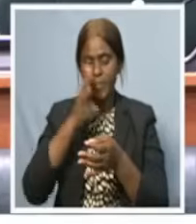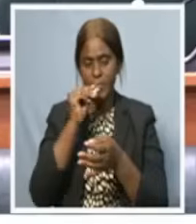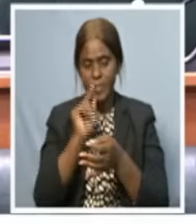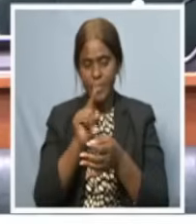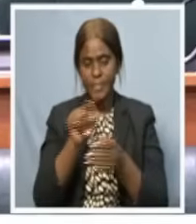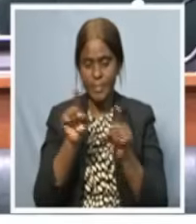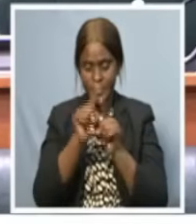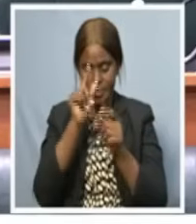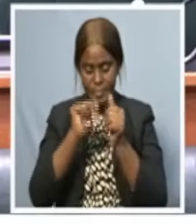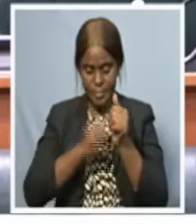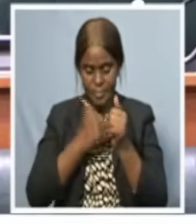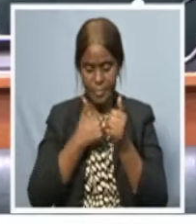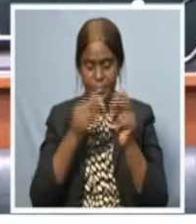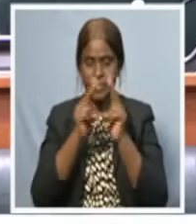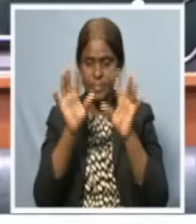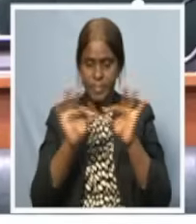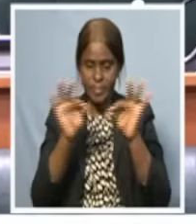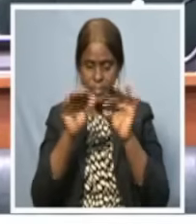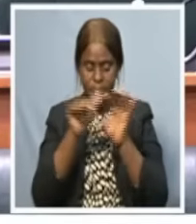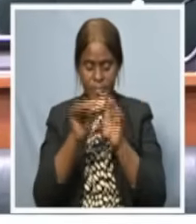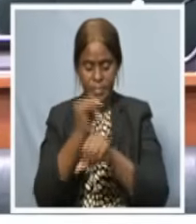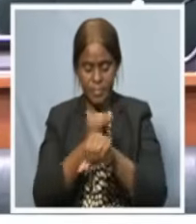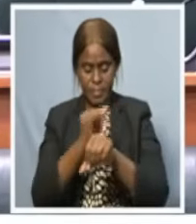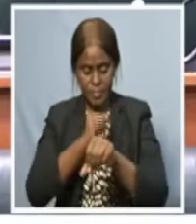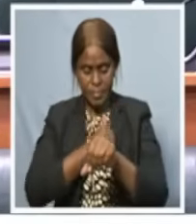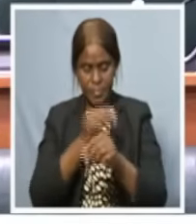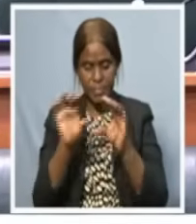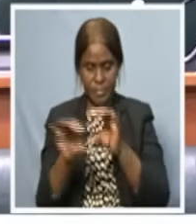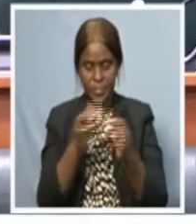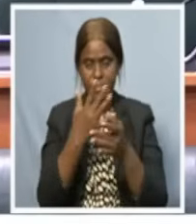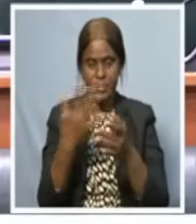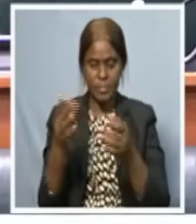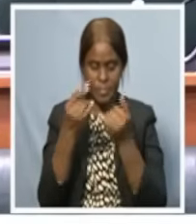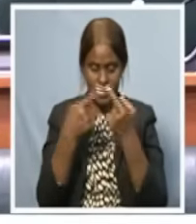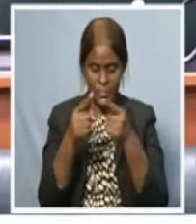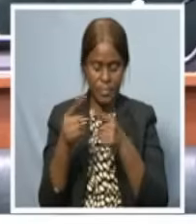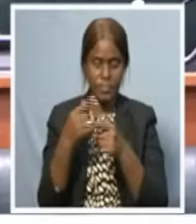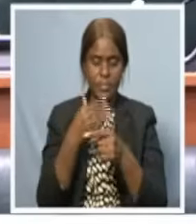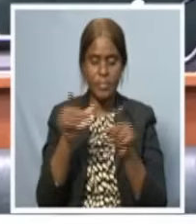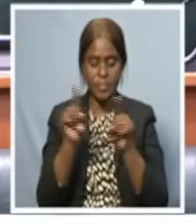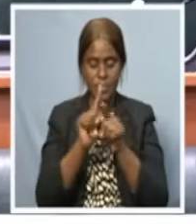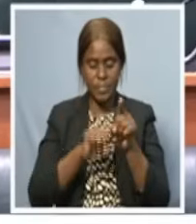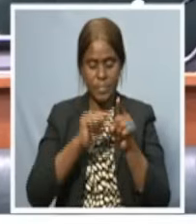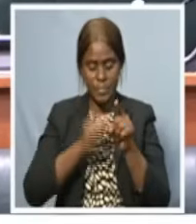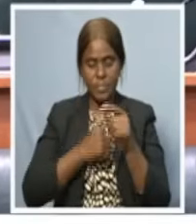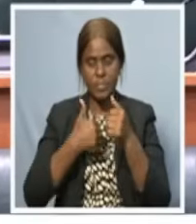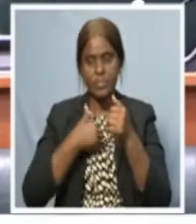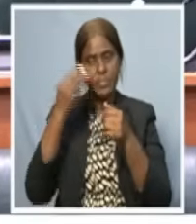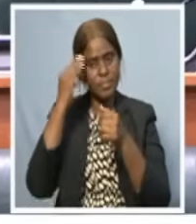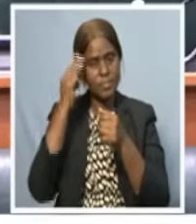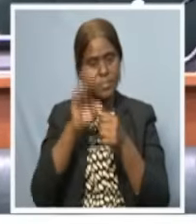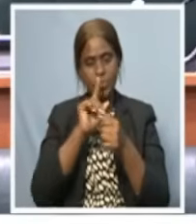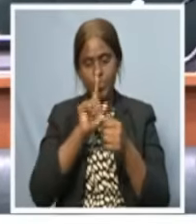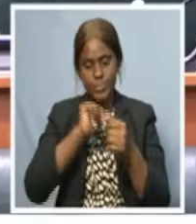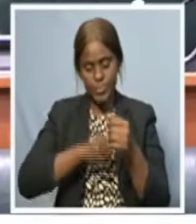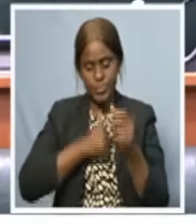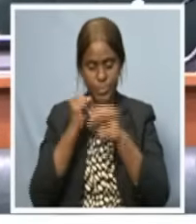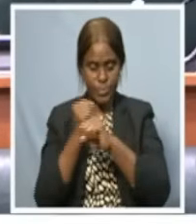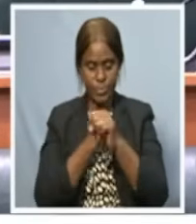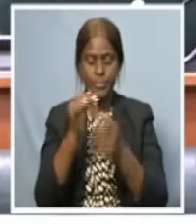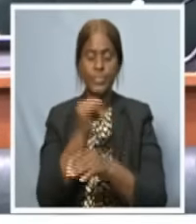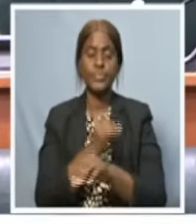Speaker, because we're a sensitive institution, we do things differently. Because we take into account that we're a security